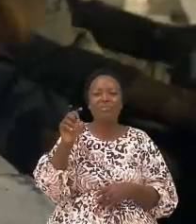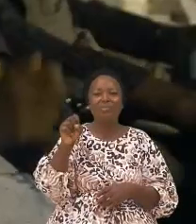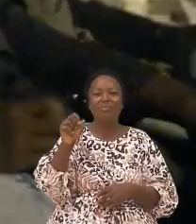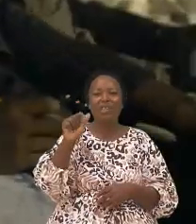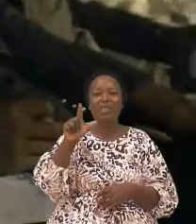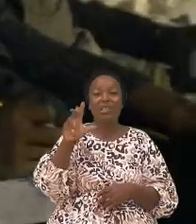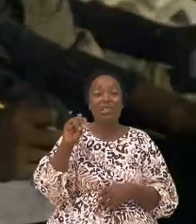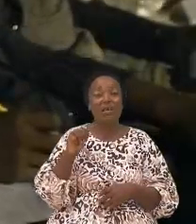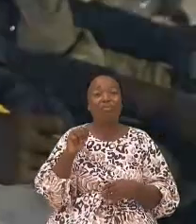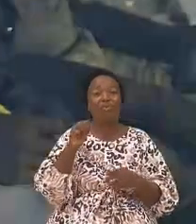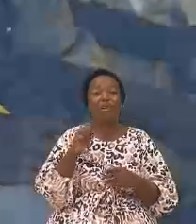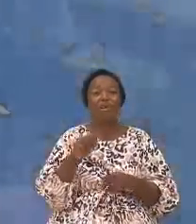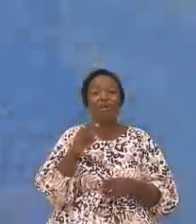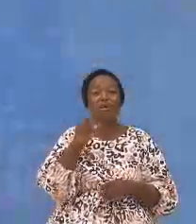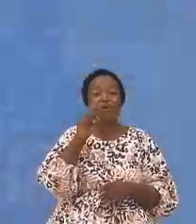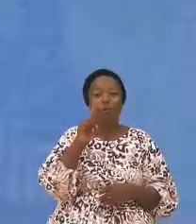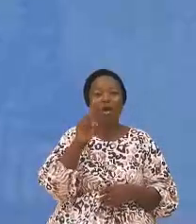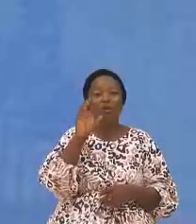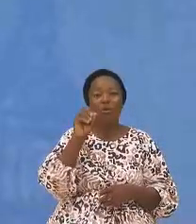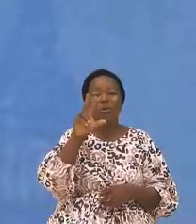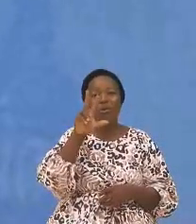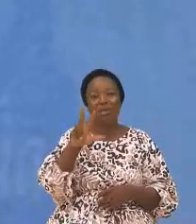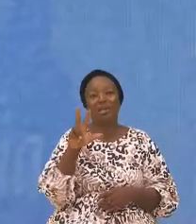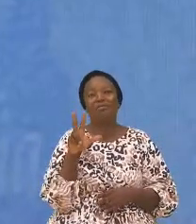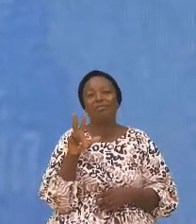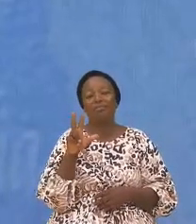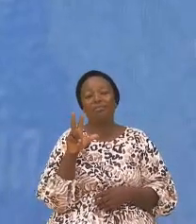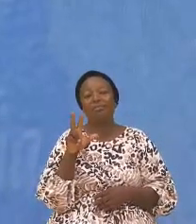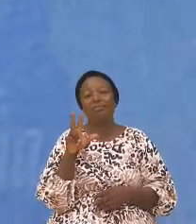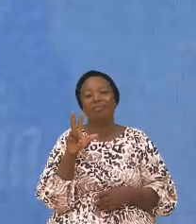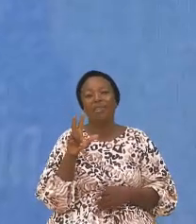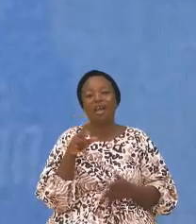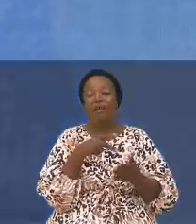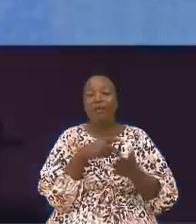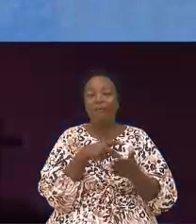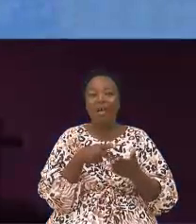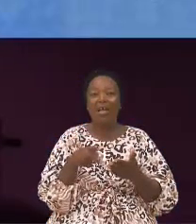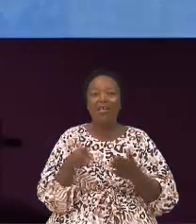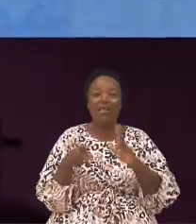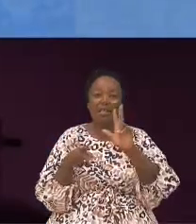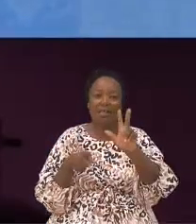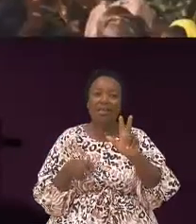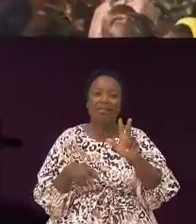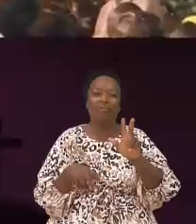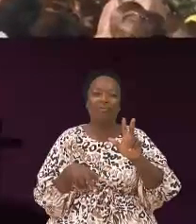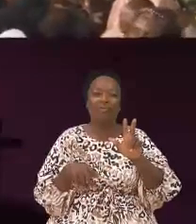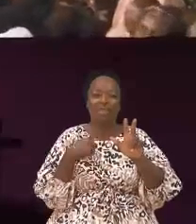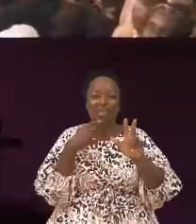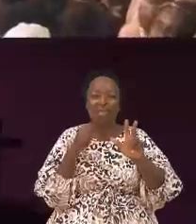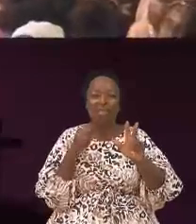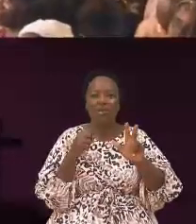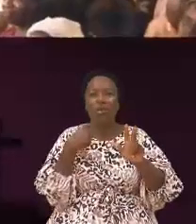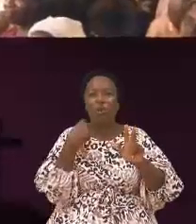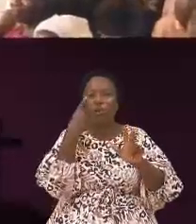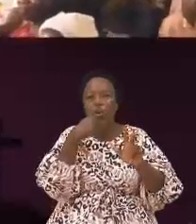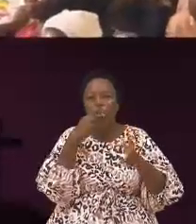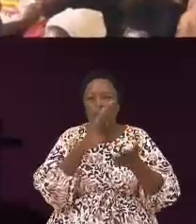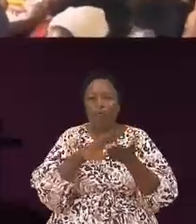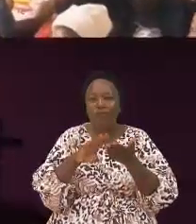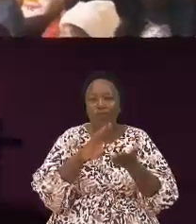In Psalm 103, Psalm 103, I'm reading